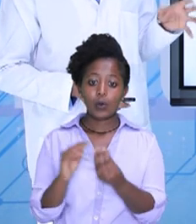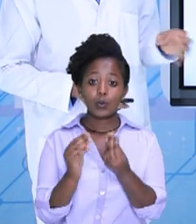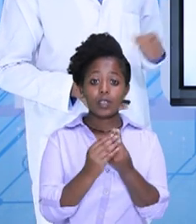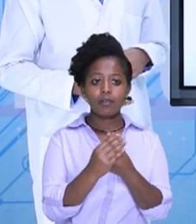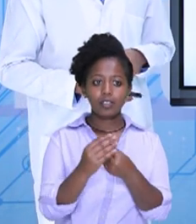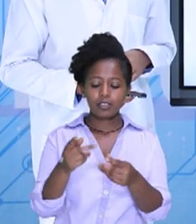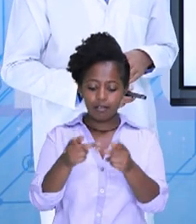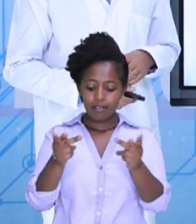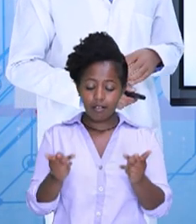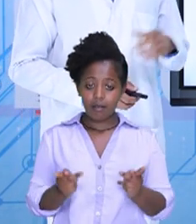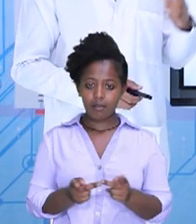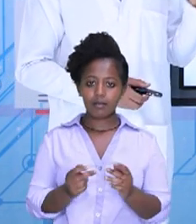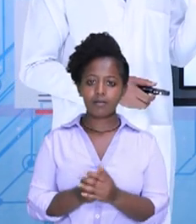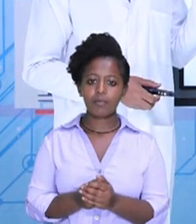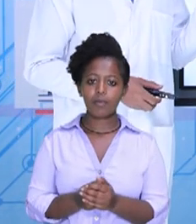conservational areas.